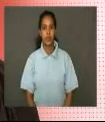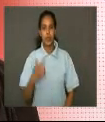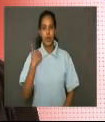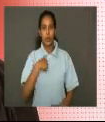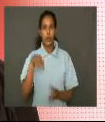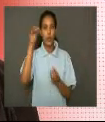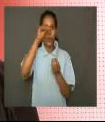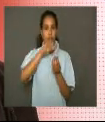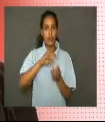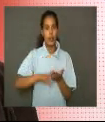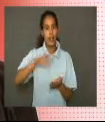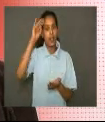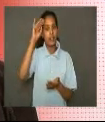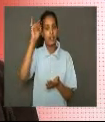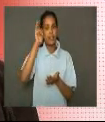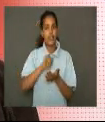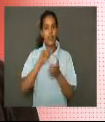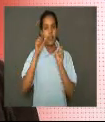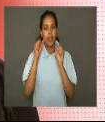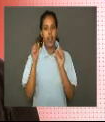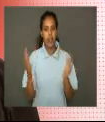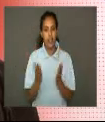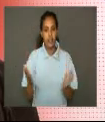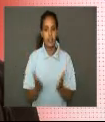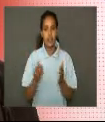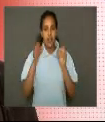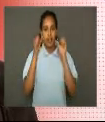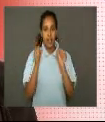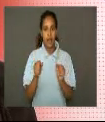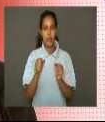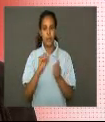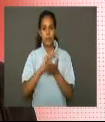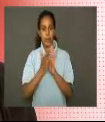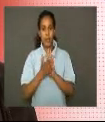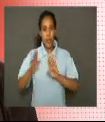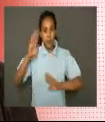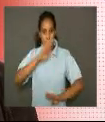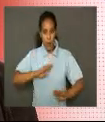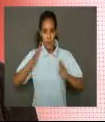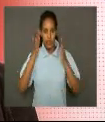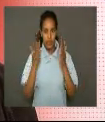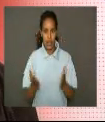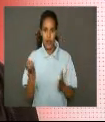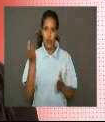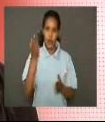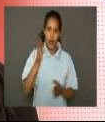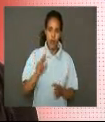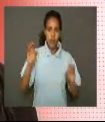We also learned that catalysts can be biological or